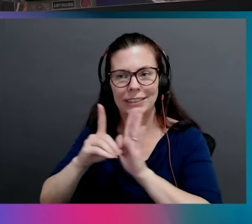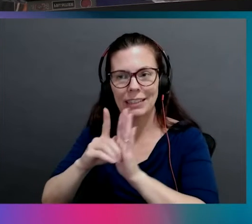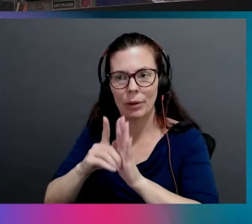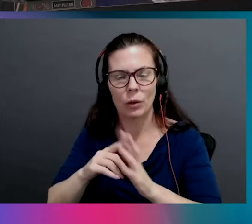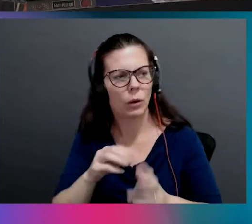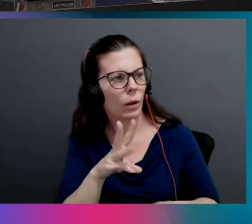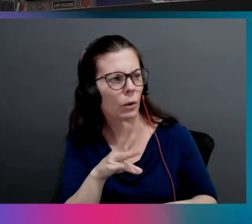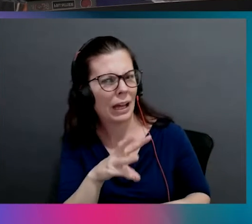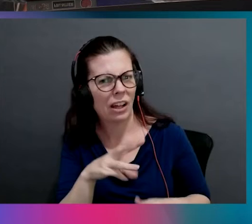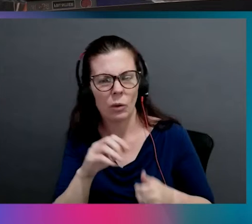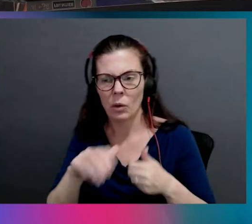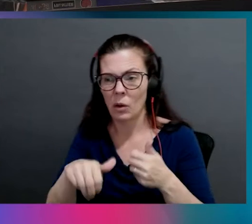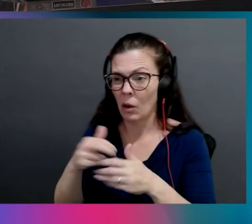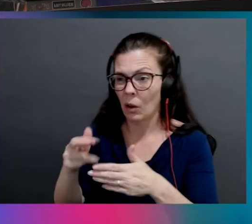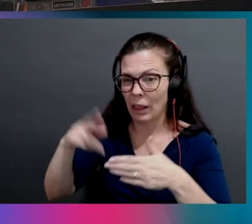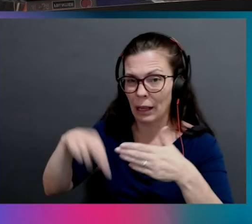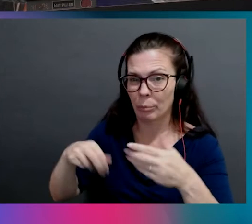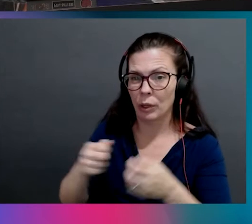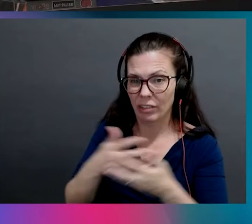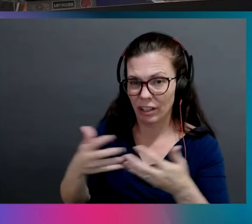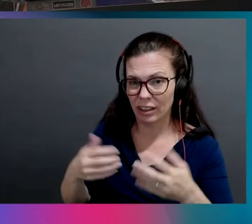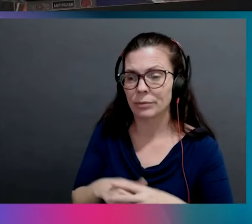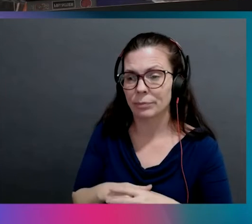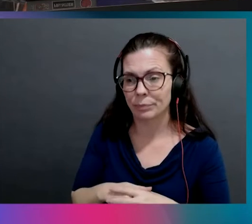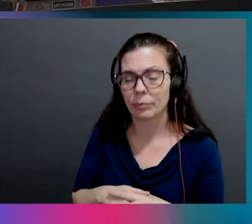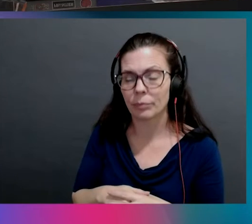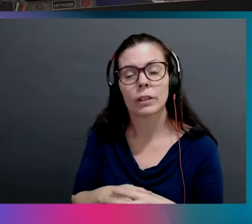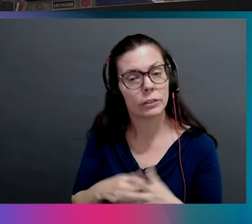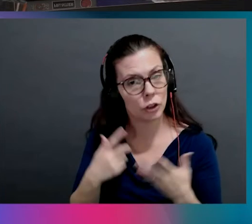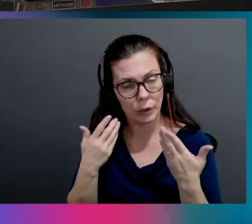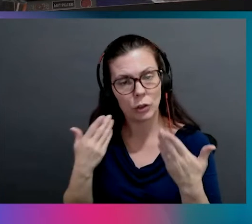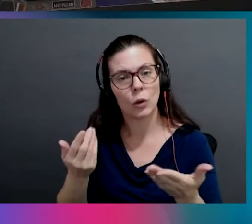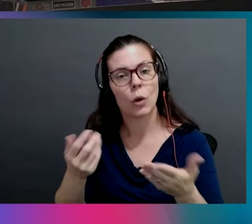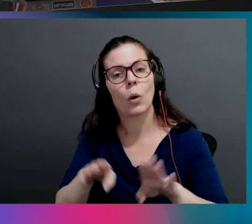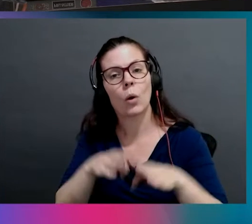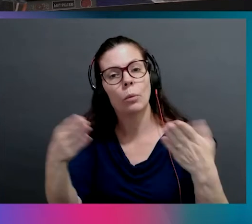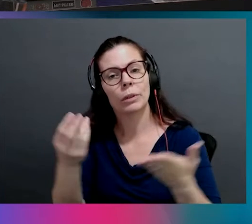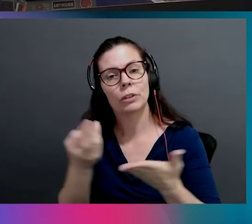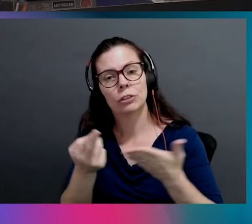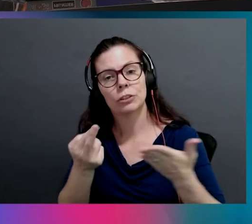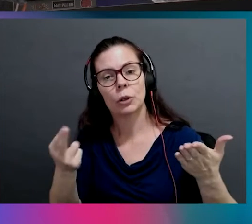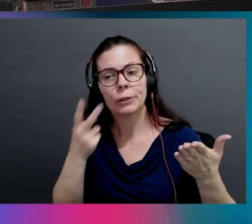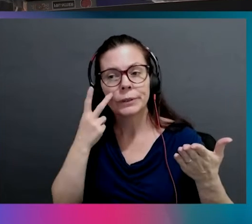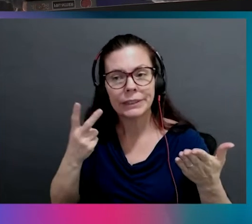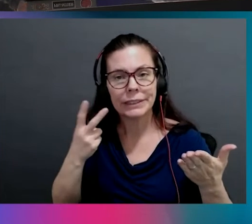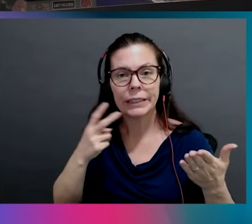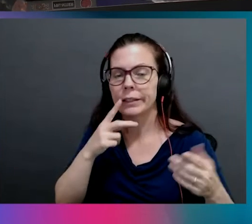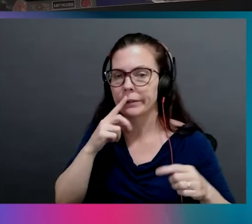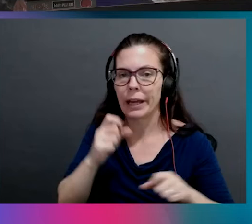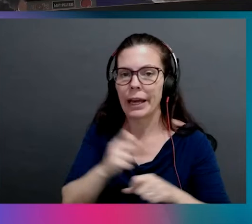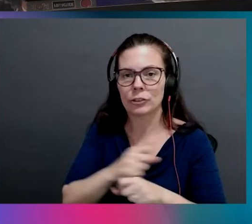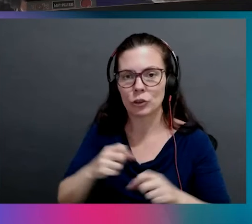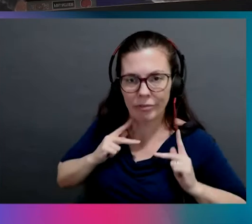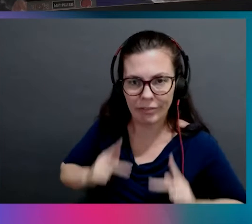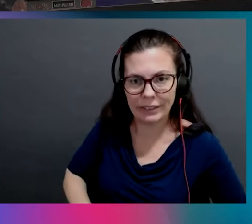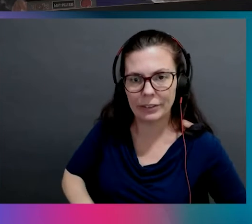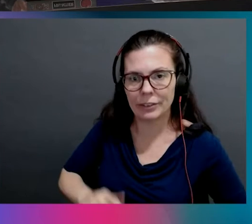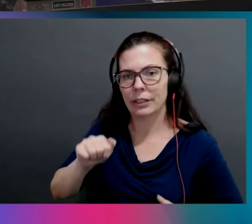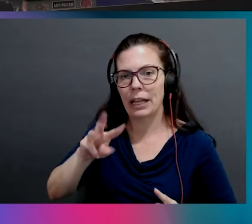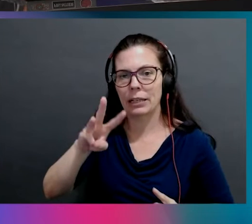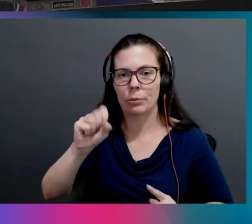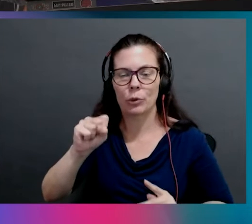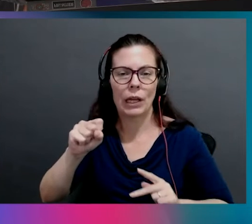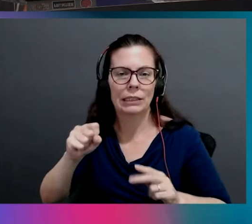information as well. So we can go into the resources and actually see the physical AWS resources that were deployed as part of this SAM